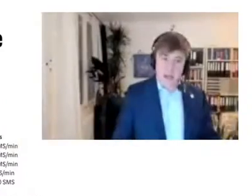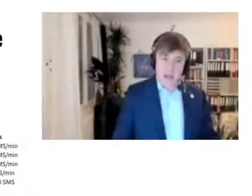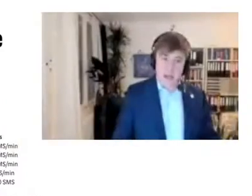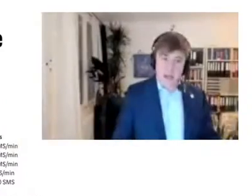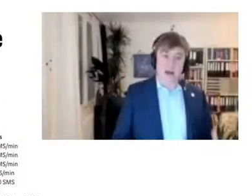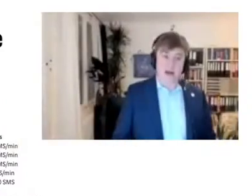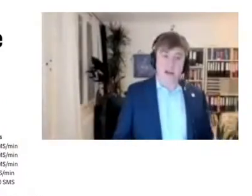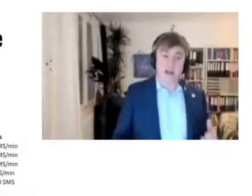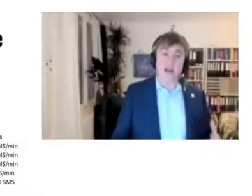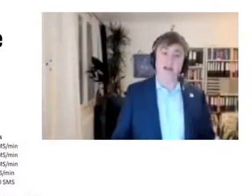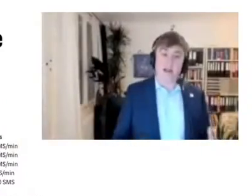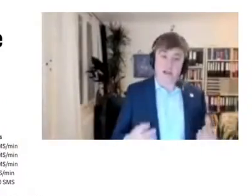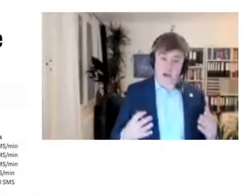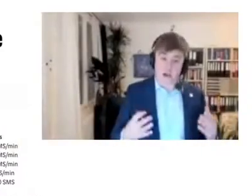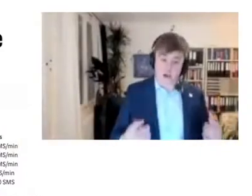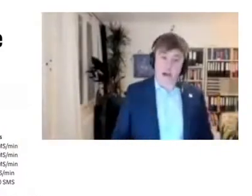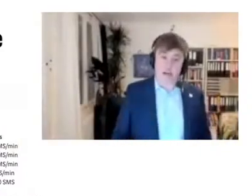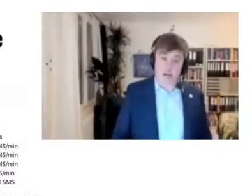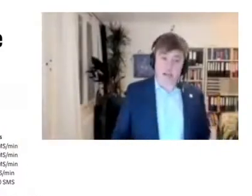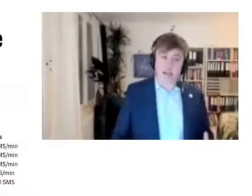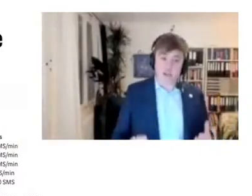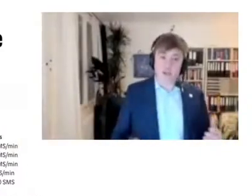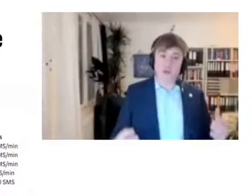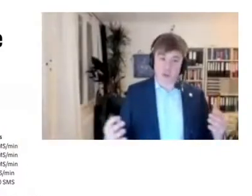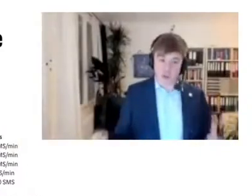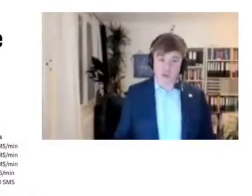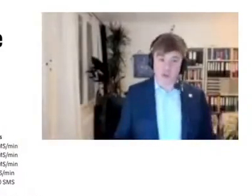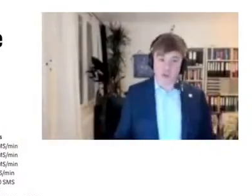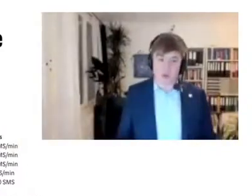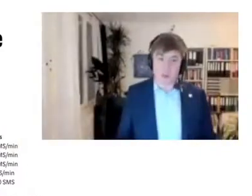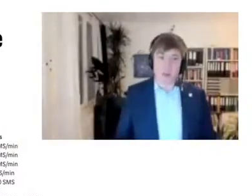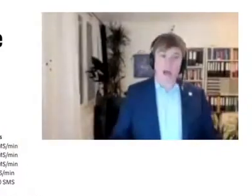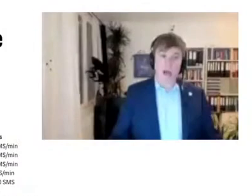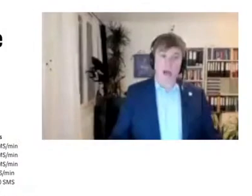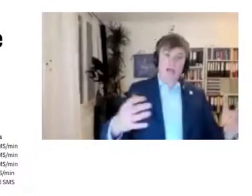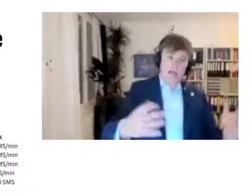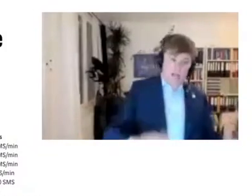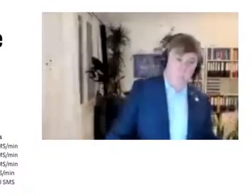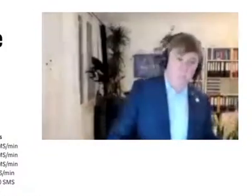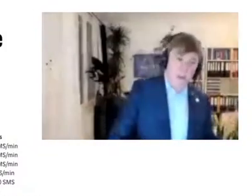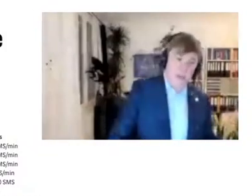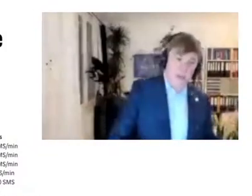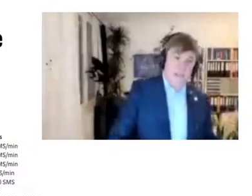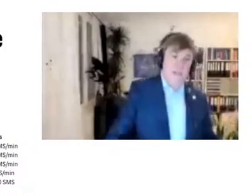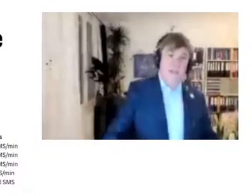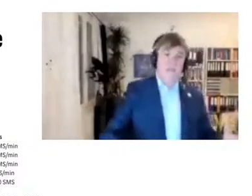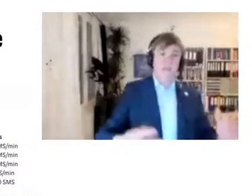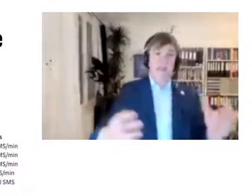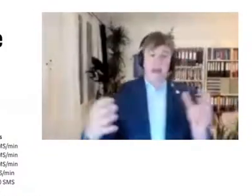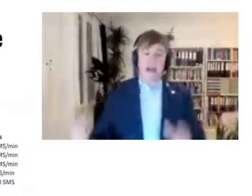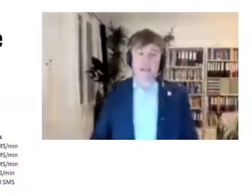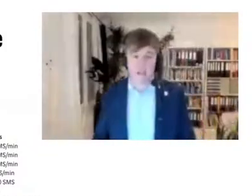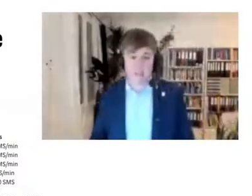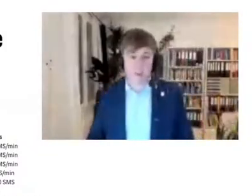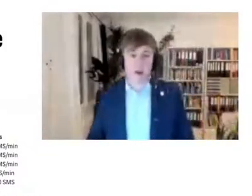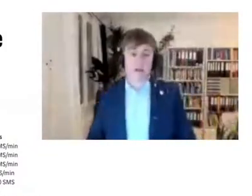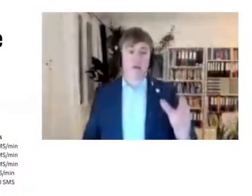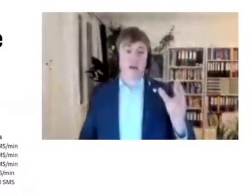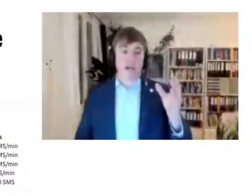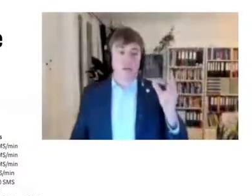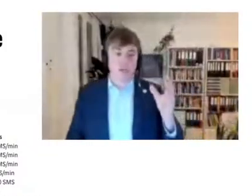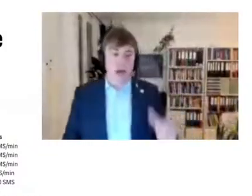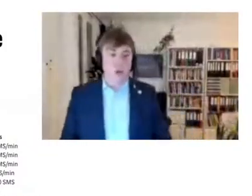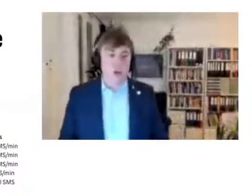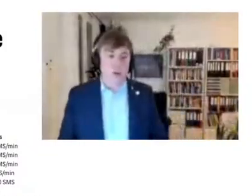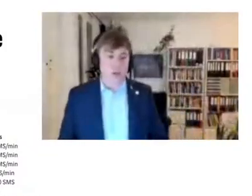and a very challenging terrain in this huge country. This same effect is visible in Canada, where